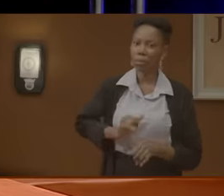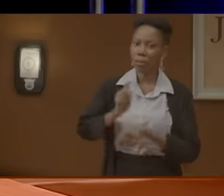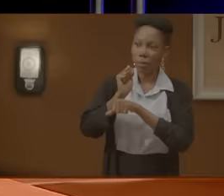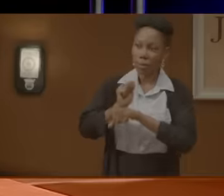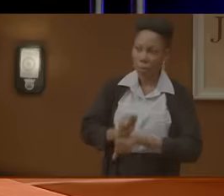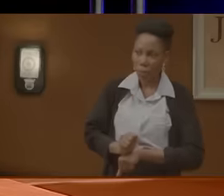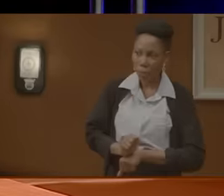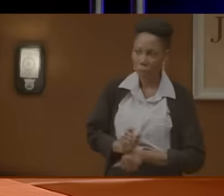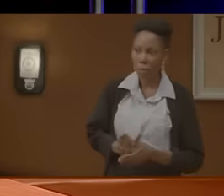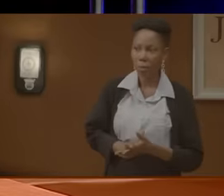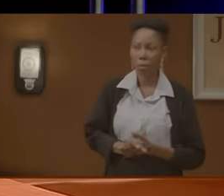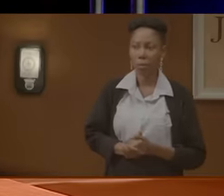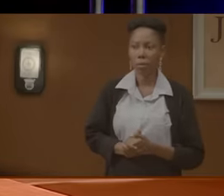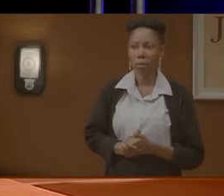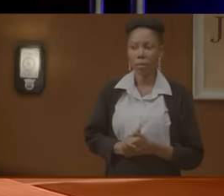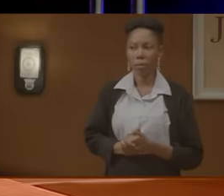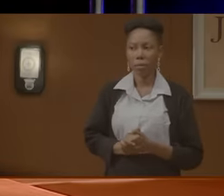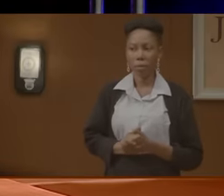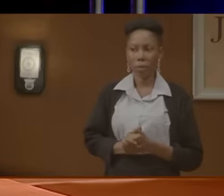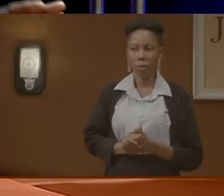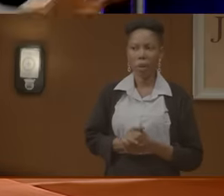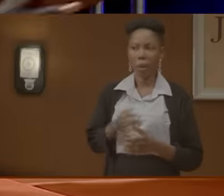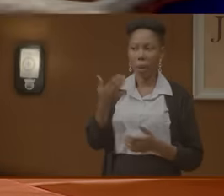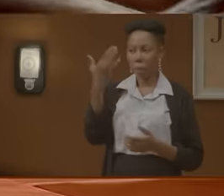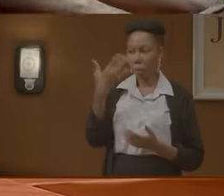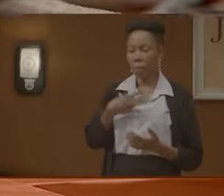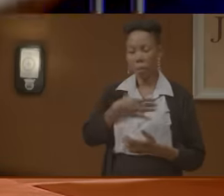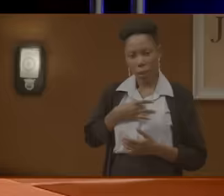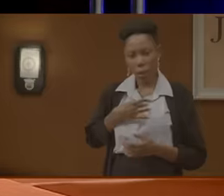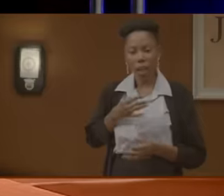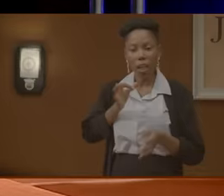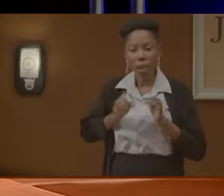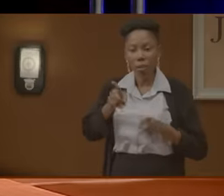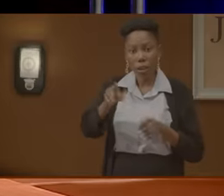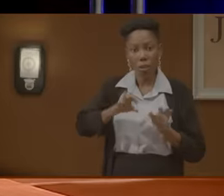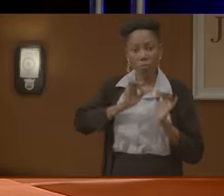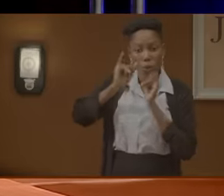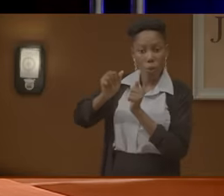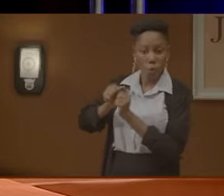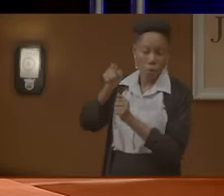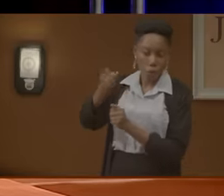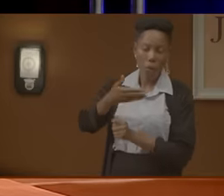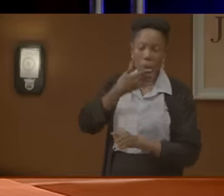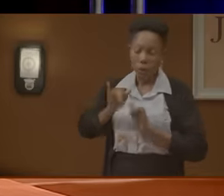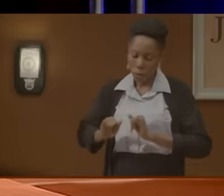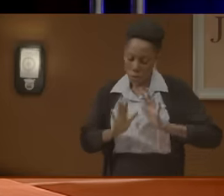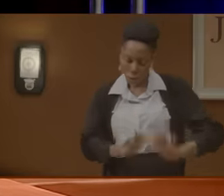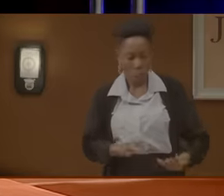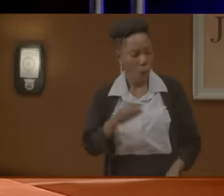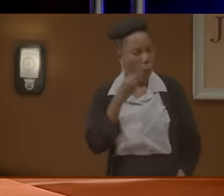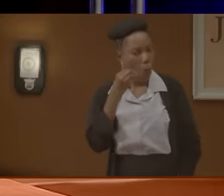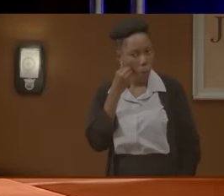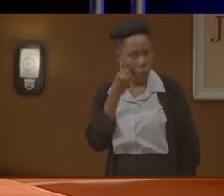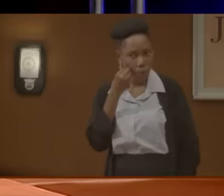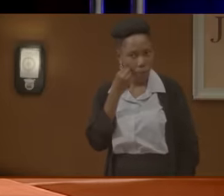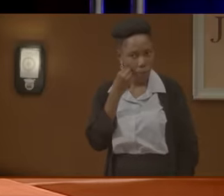Even though she come your place, I don't bother, but make sure you leave my children for me. I am okay with that.